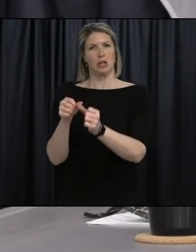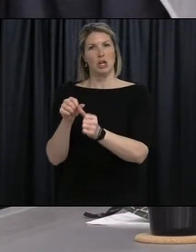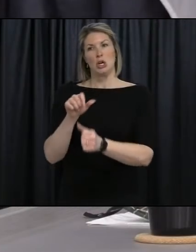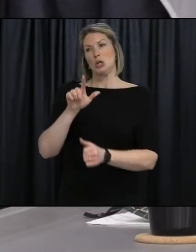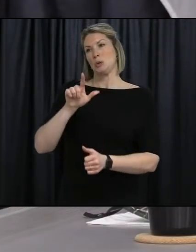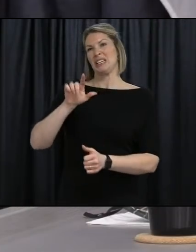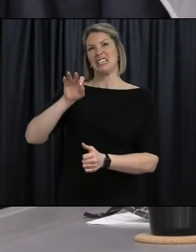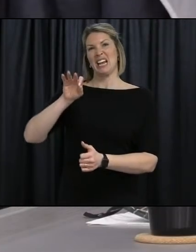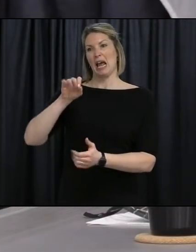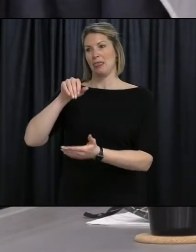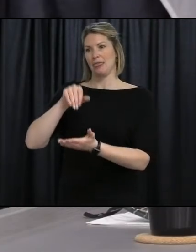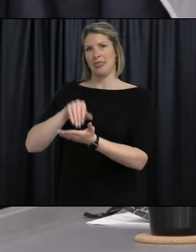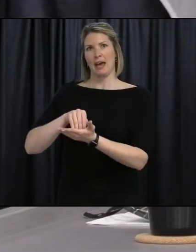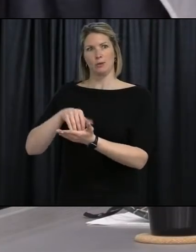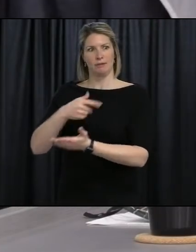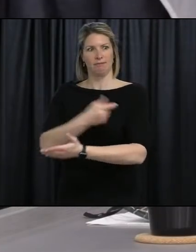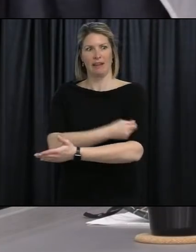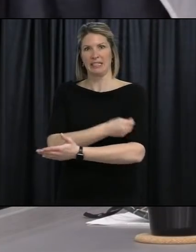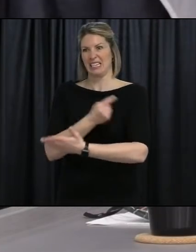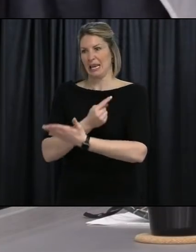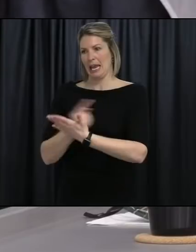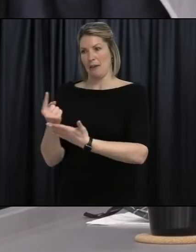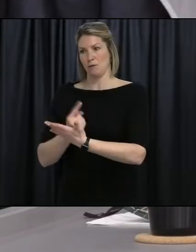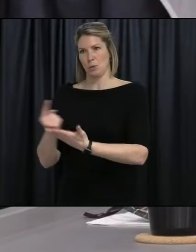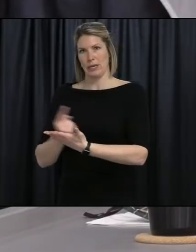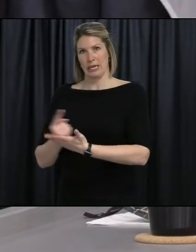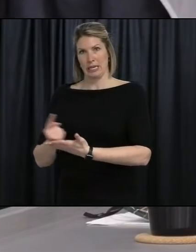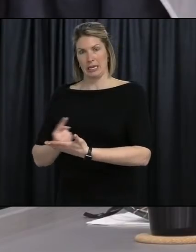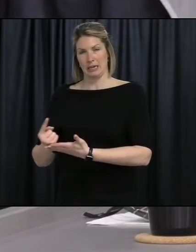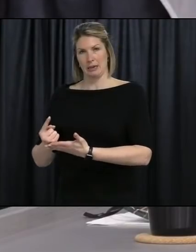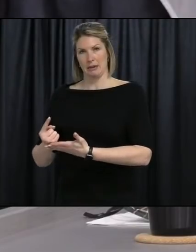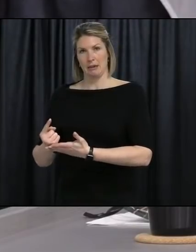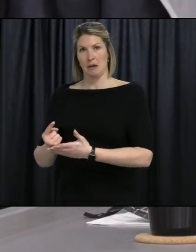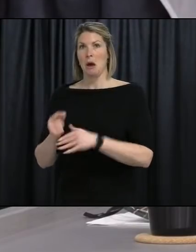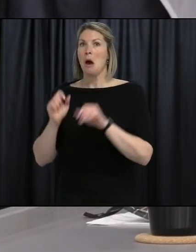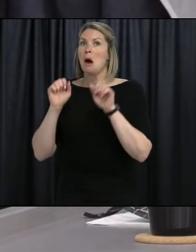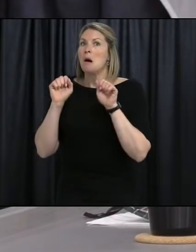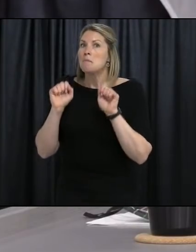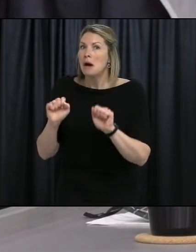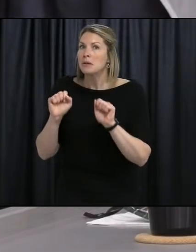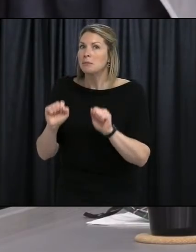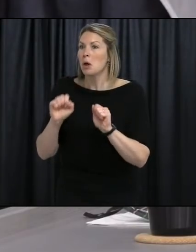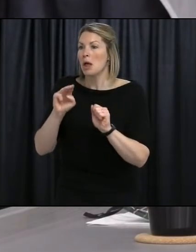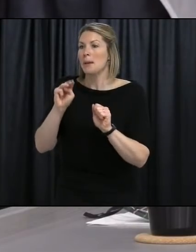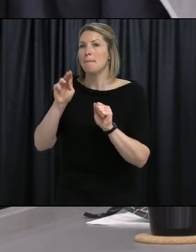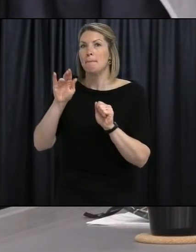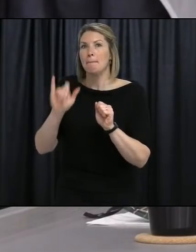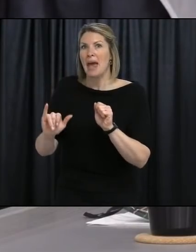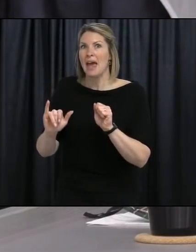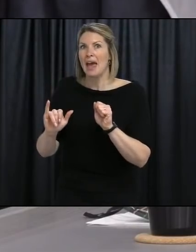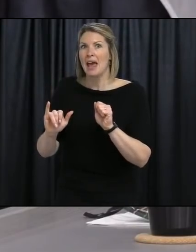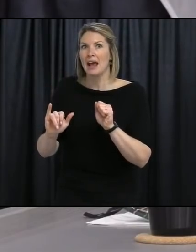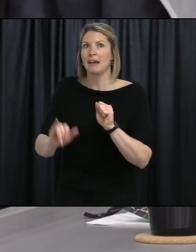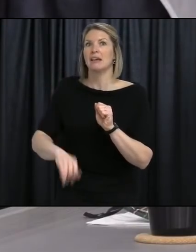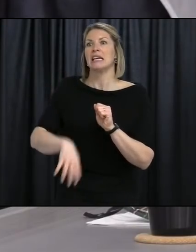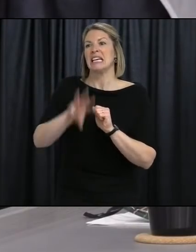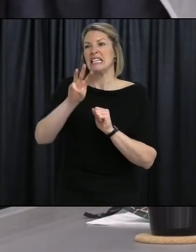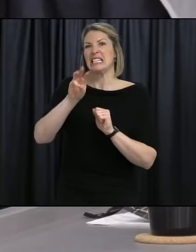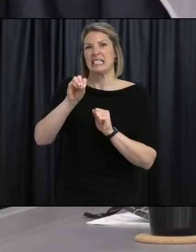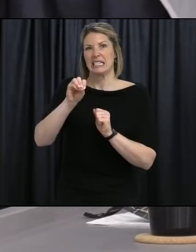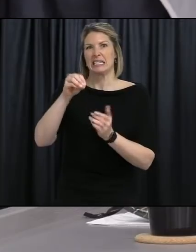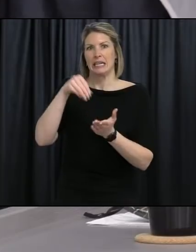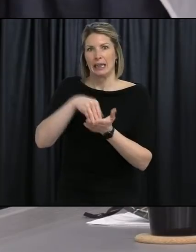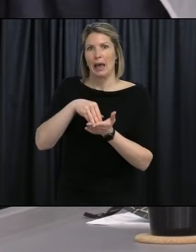29,000 vaccines a week, and come May, that number could theoretically double per week. So it's a change because of the way